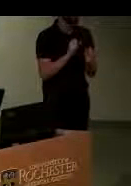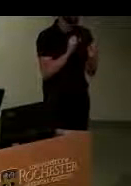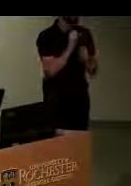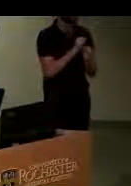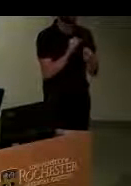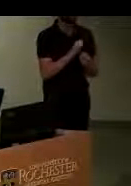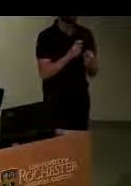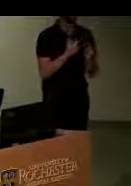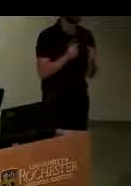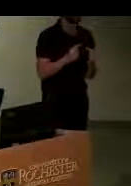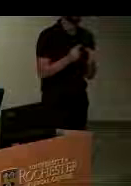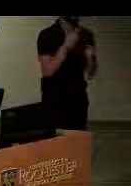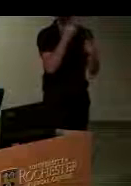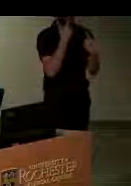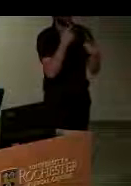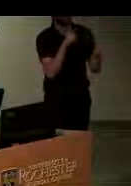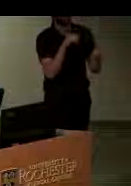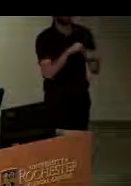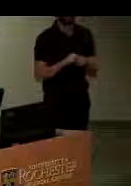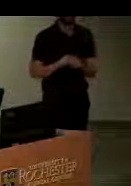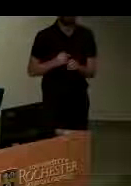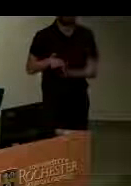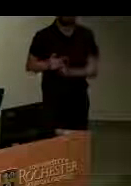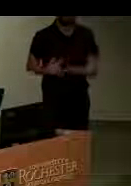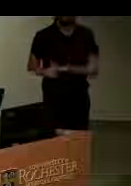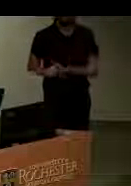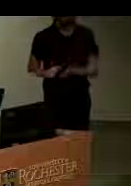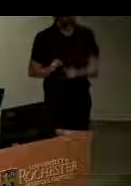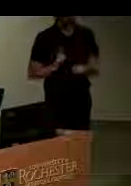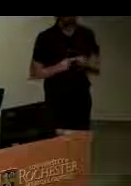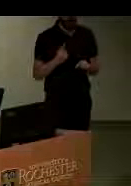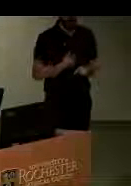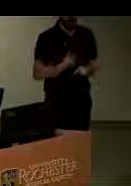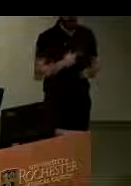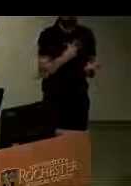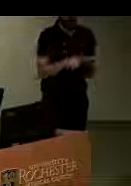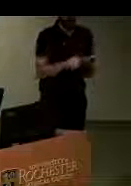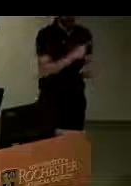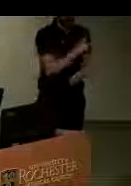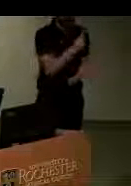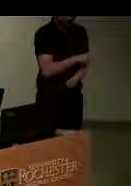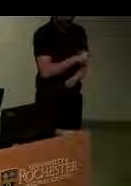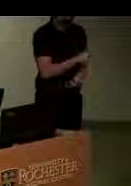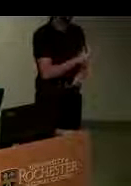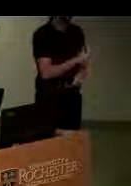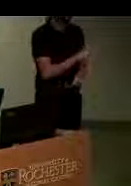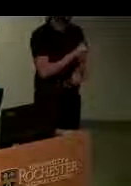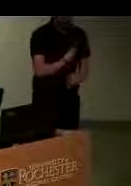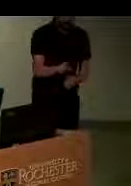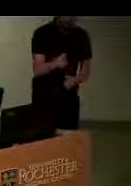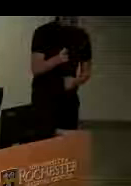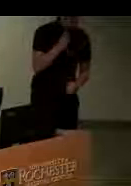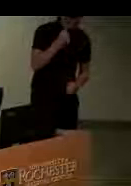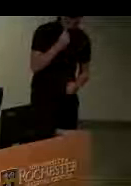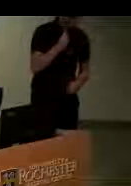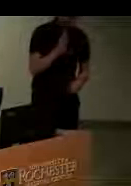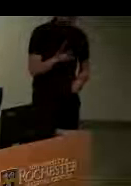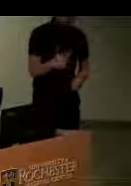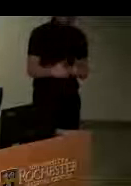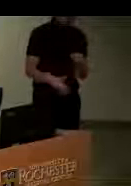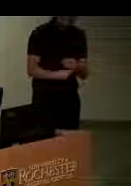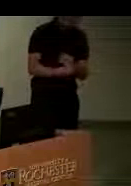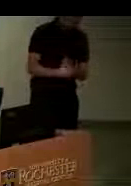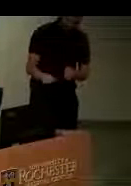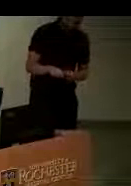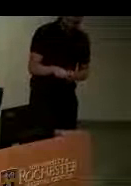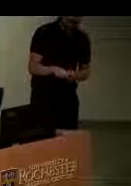you were going to accomplish in the visit. But always you talked about the patient and asked them did they understand, asked them if they wanted to add